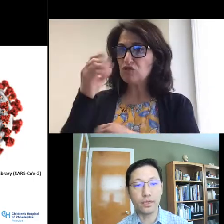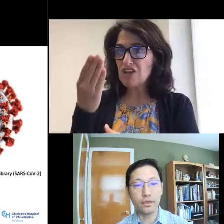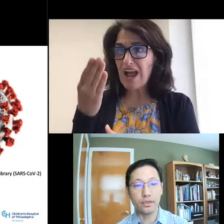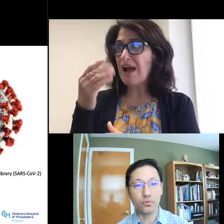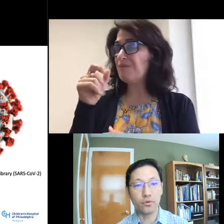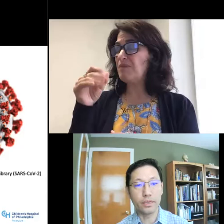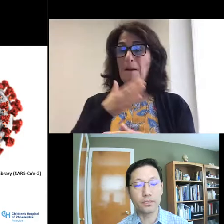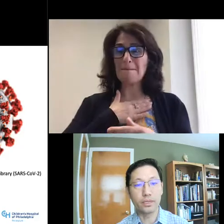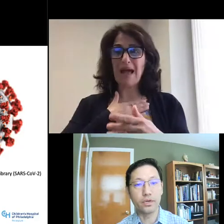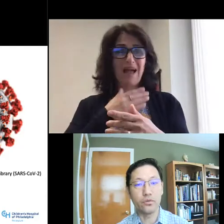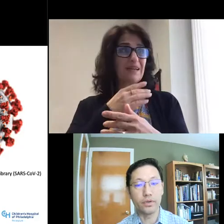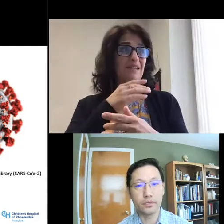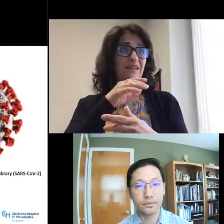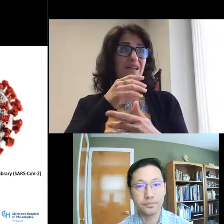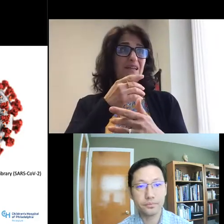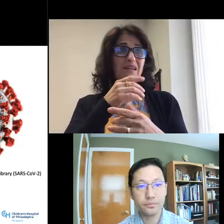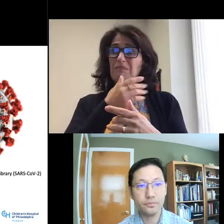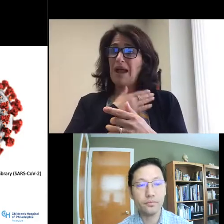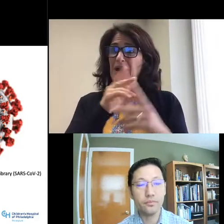safe in their workplace with the COVID.